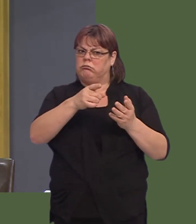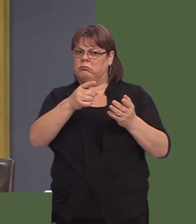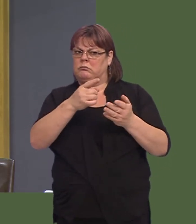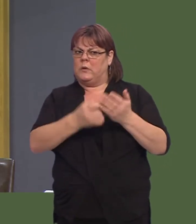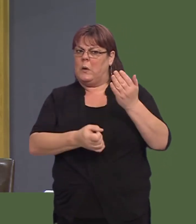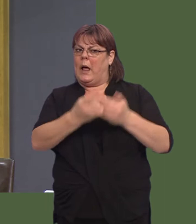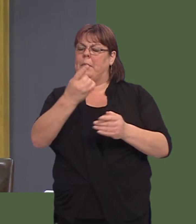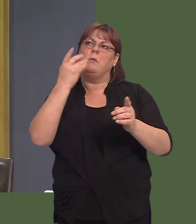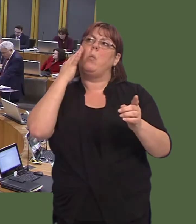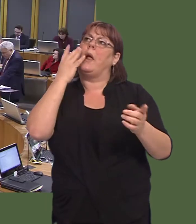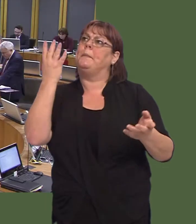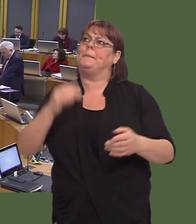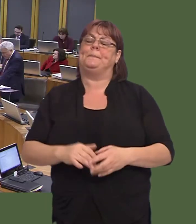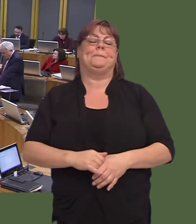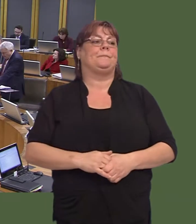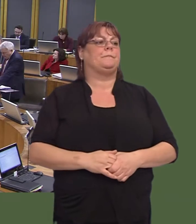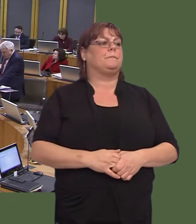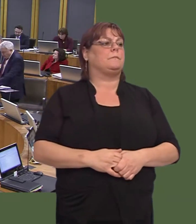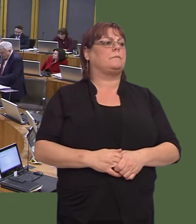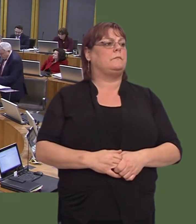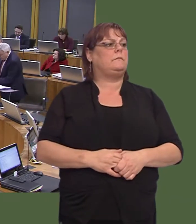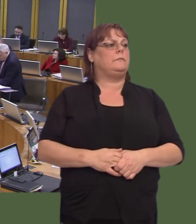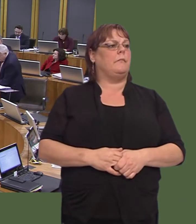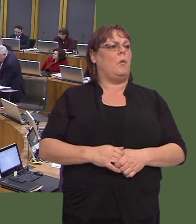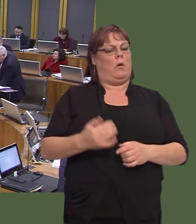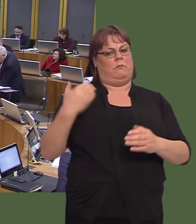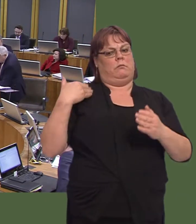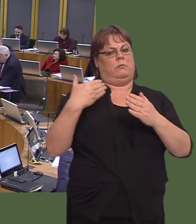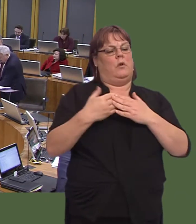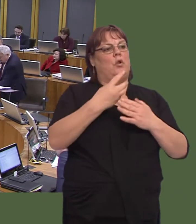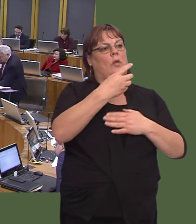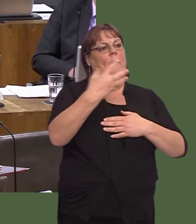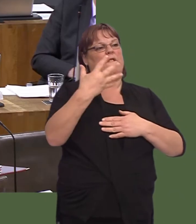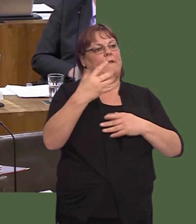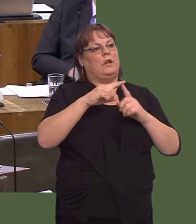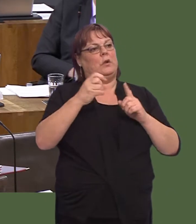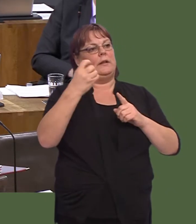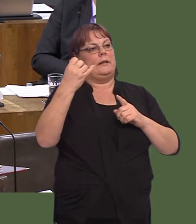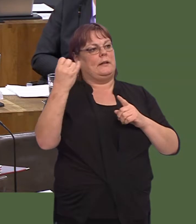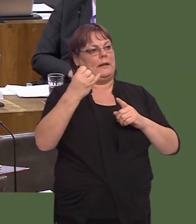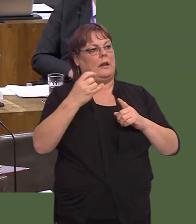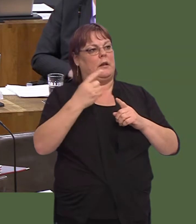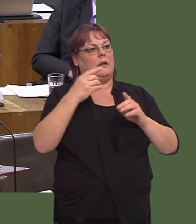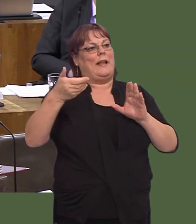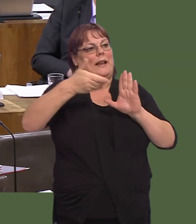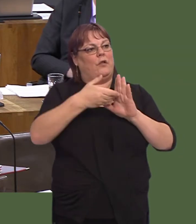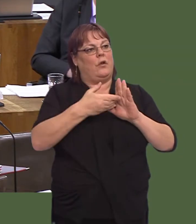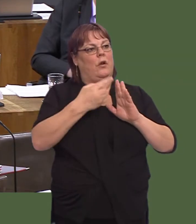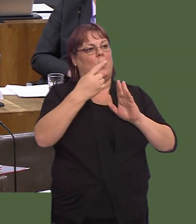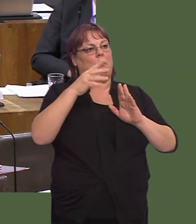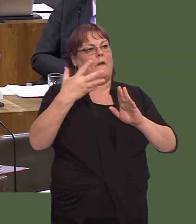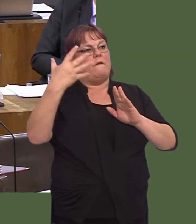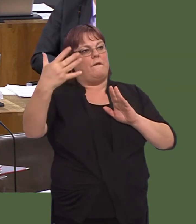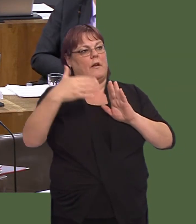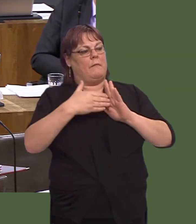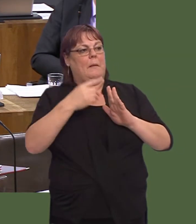to be followed in the new year. Well, we have invested since 2015 to 16 an additional £1.5 million each year to